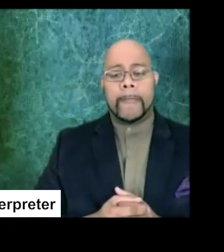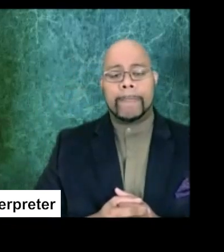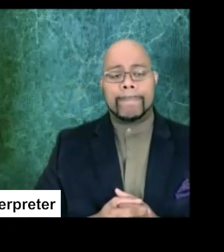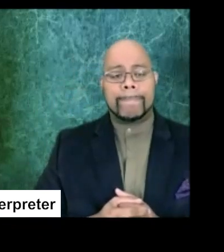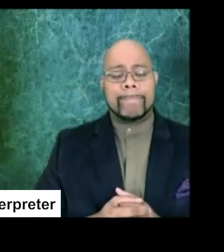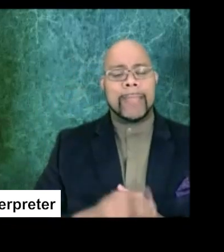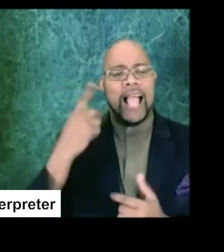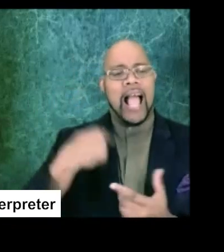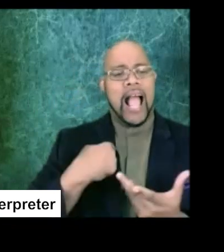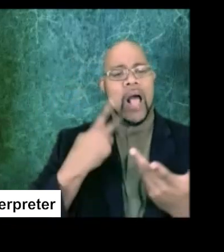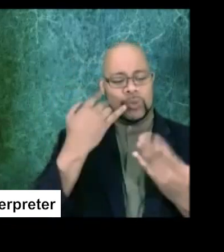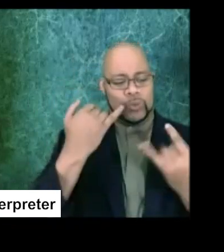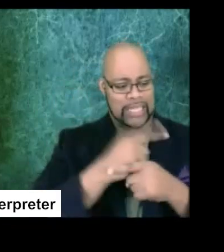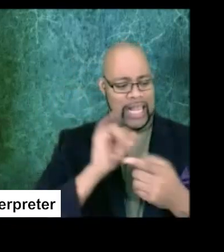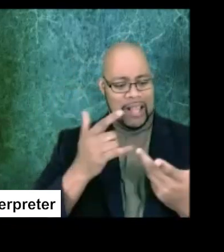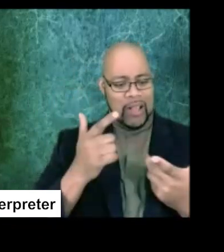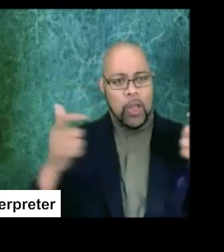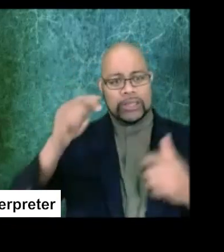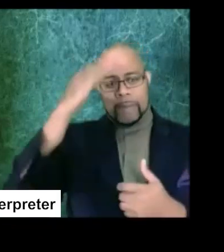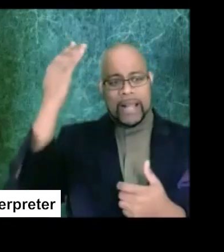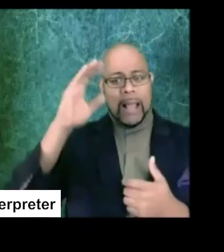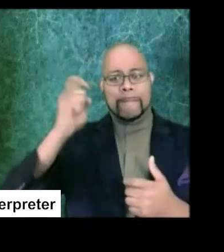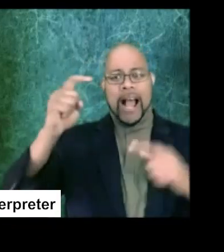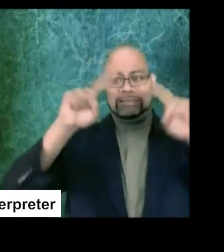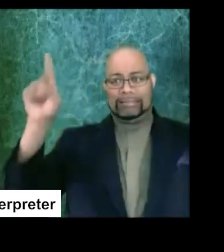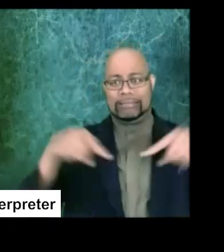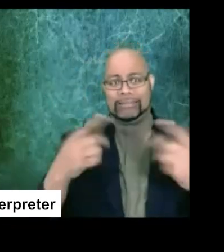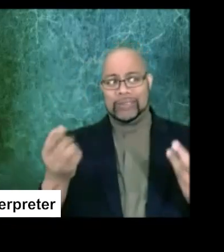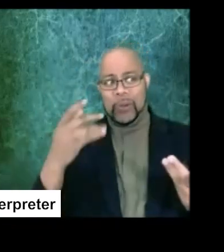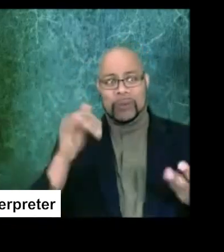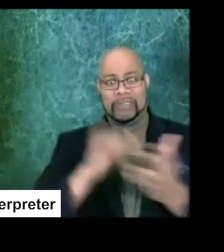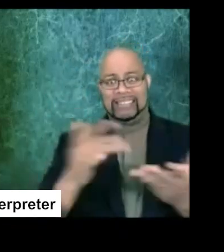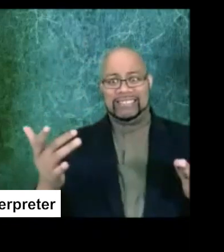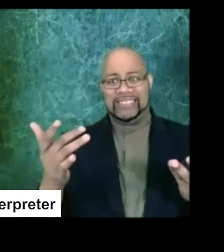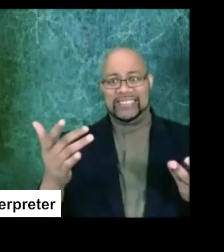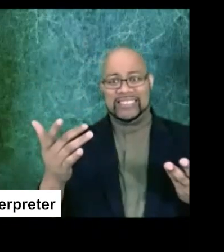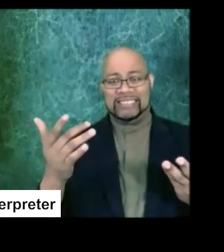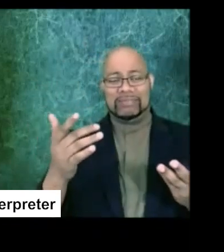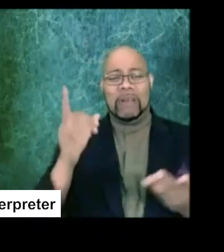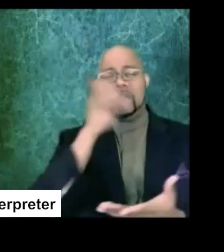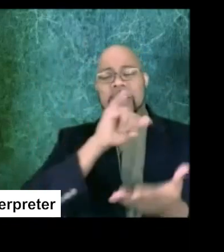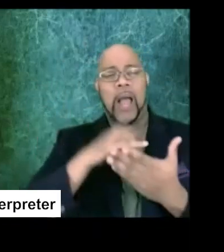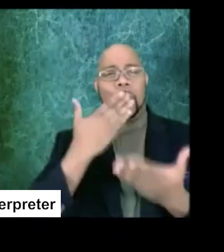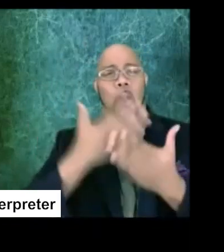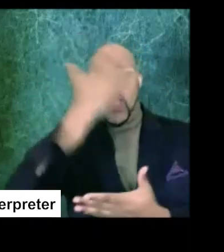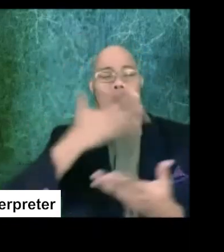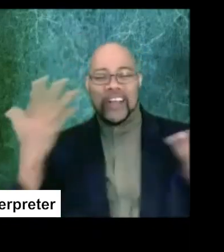Let's see, I think I look today like a large black box or something. So let's just all pretend that I'm very good looking.